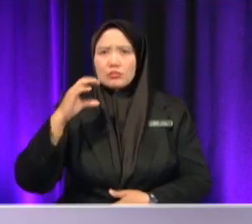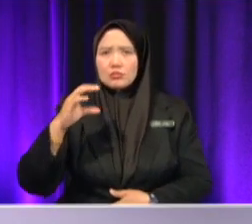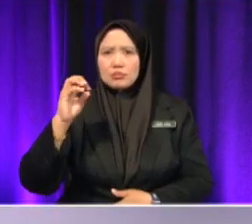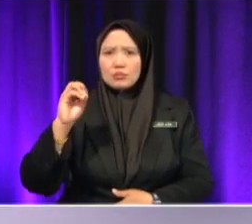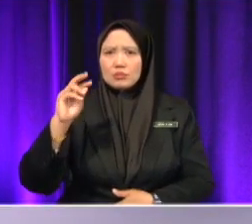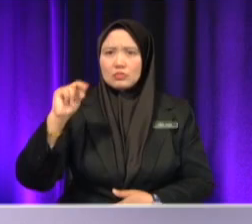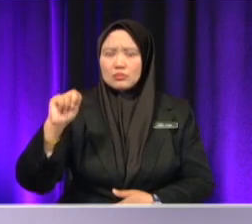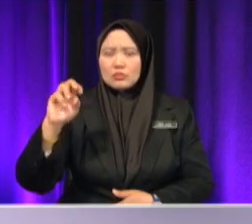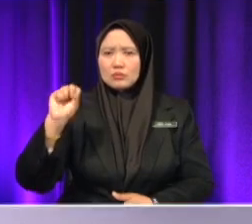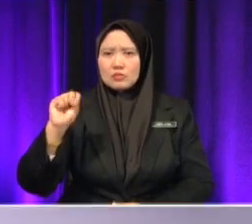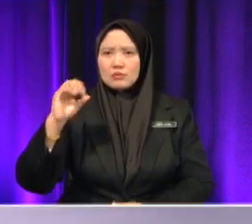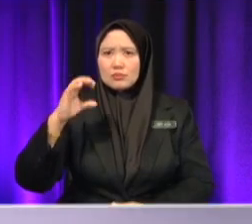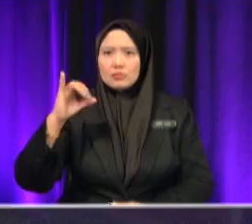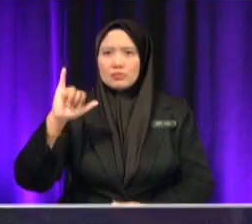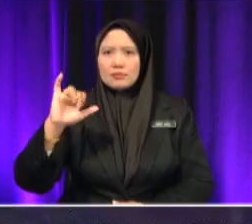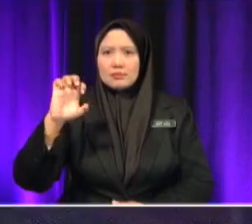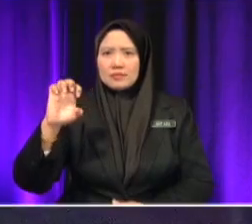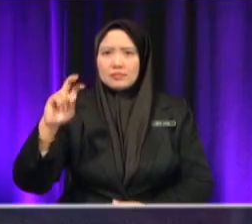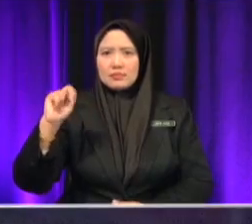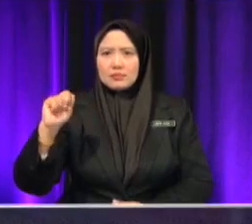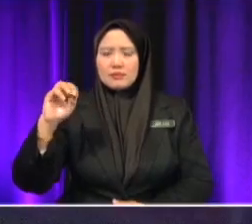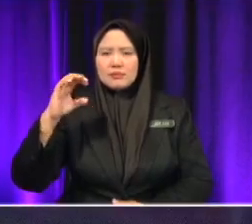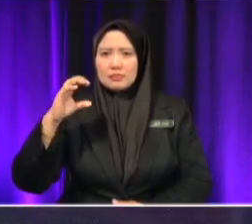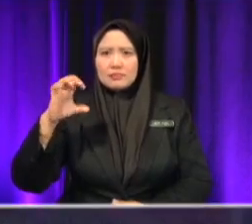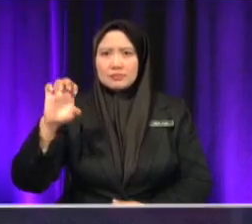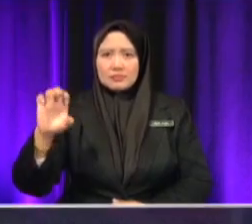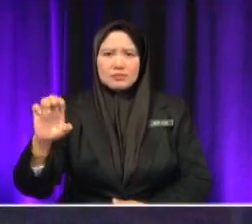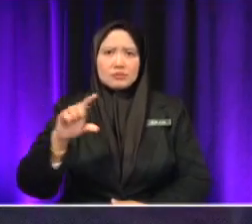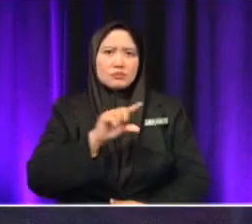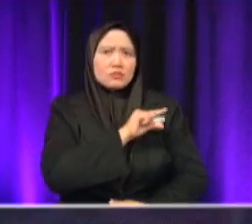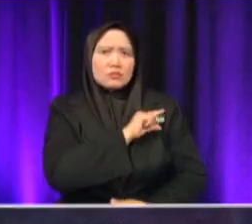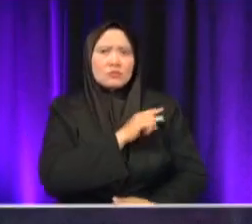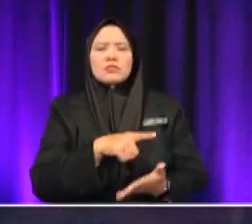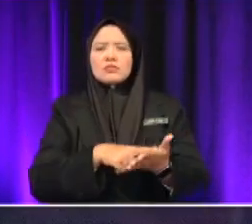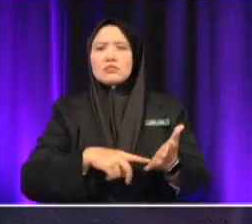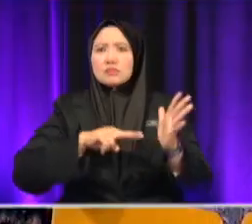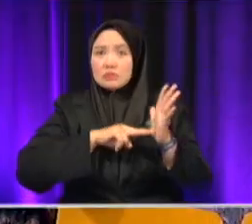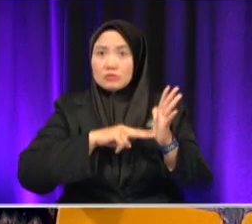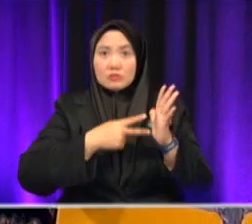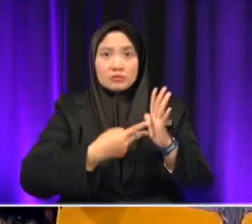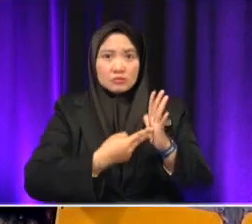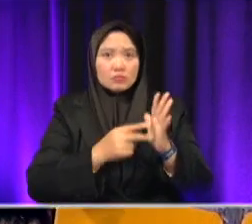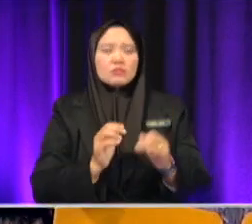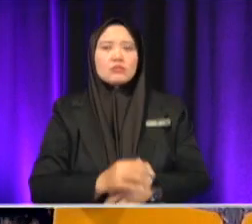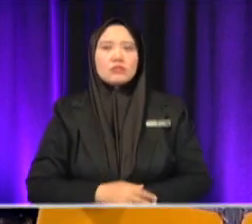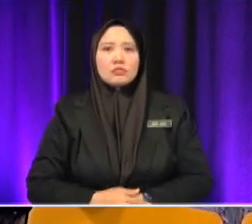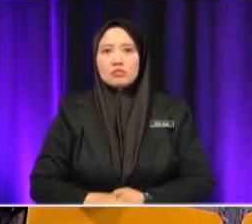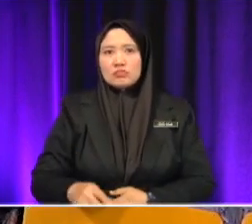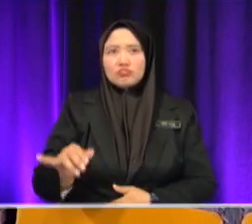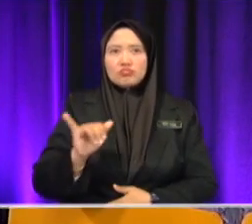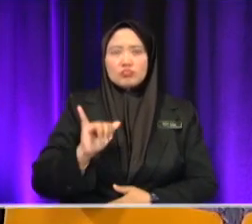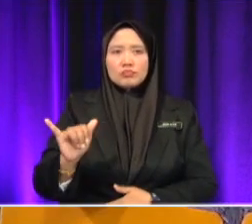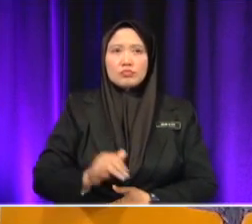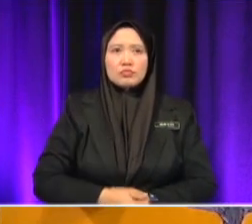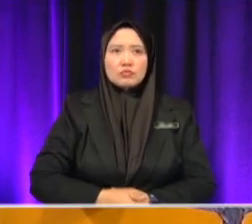word for the first time, what does it actually mean, conscience? Okay, to put it in simpler terms, Shafika, conscience is actually